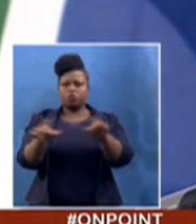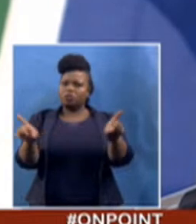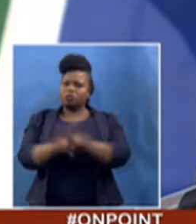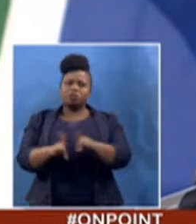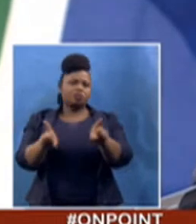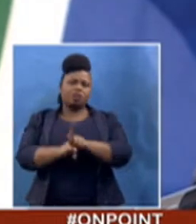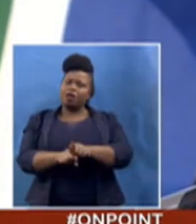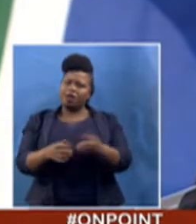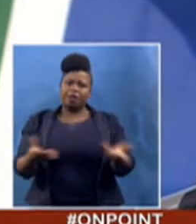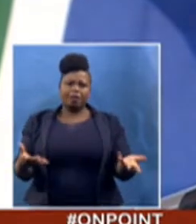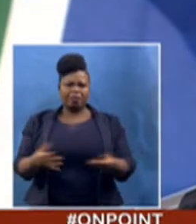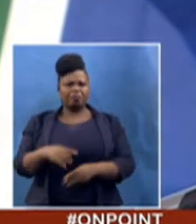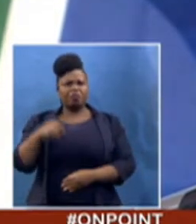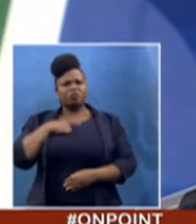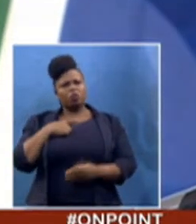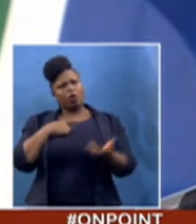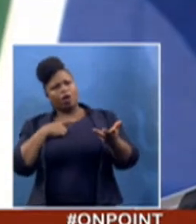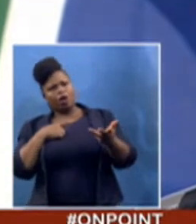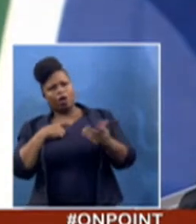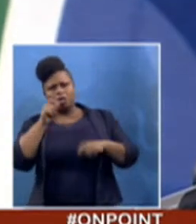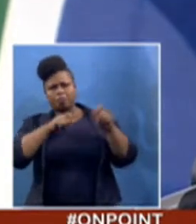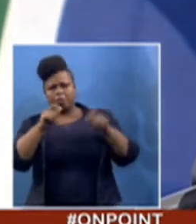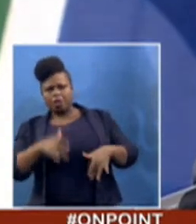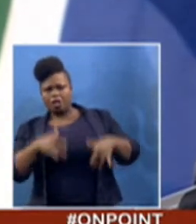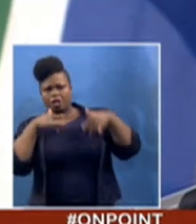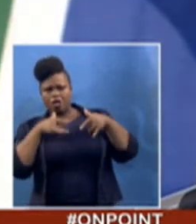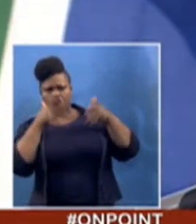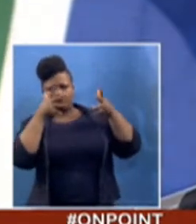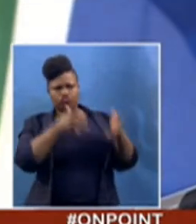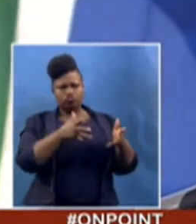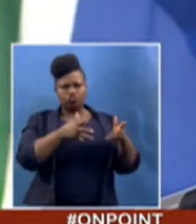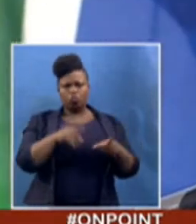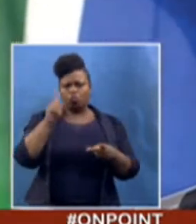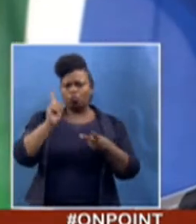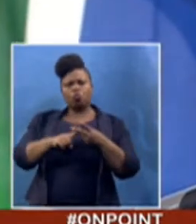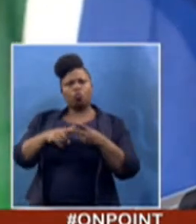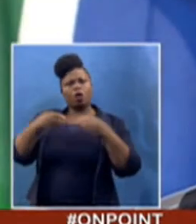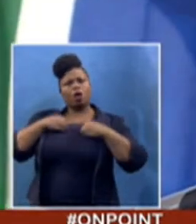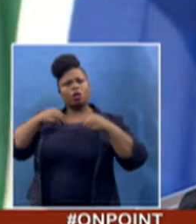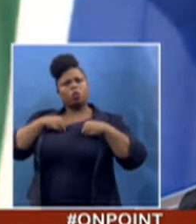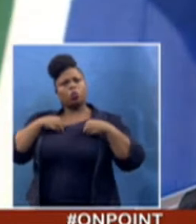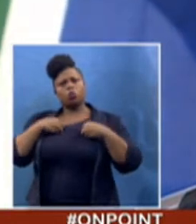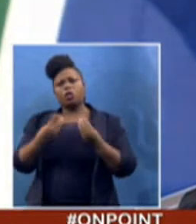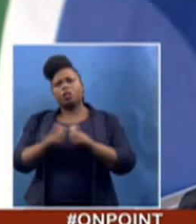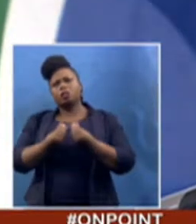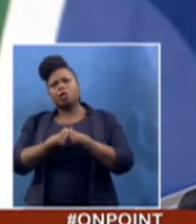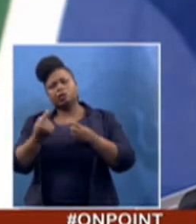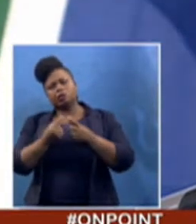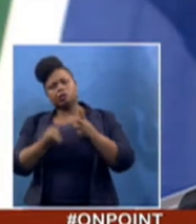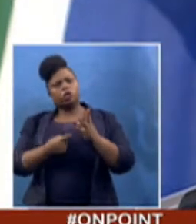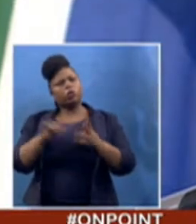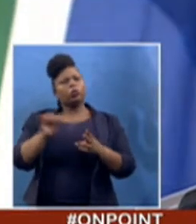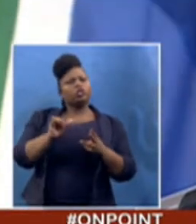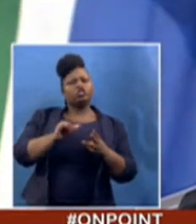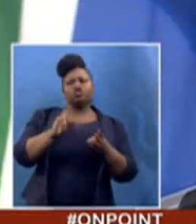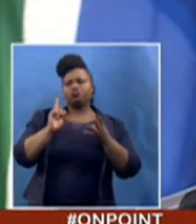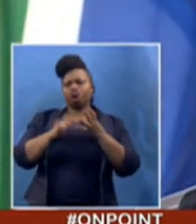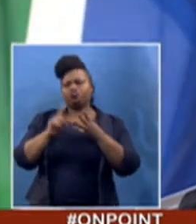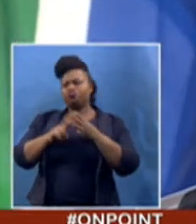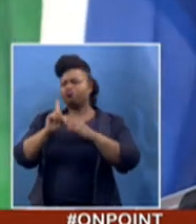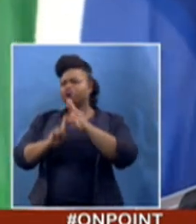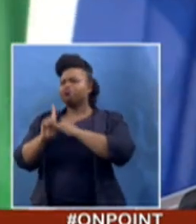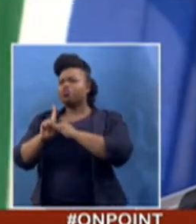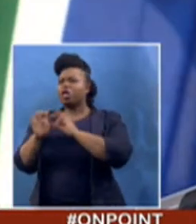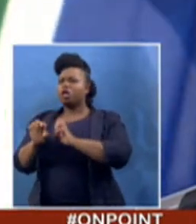to determine where people will live, what assets they own, what schooling they